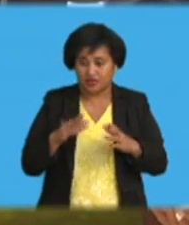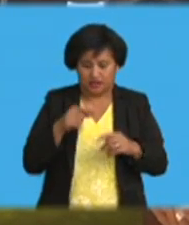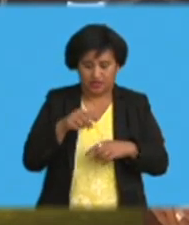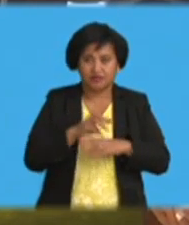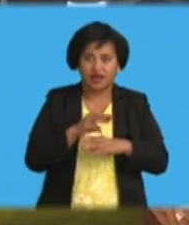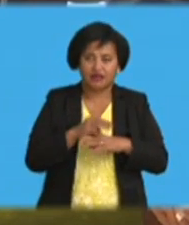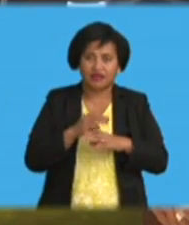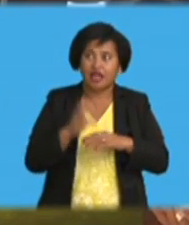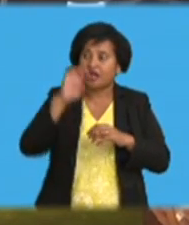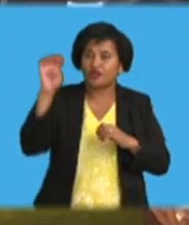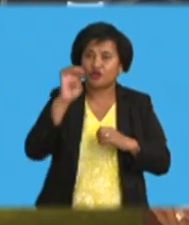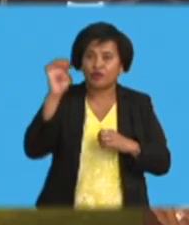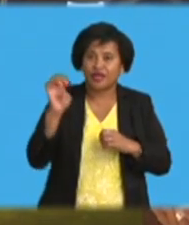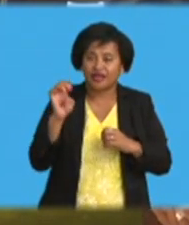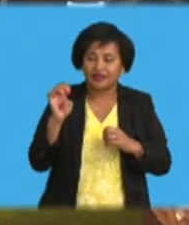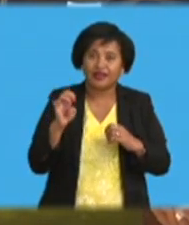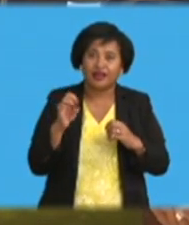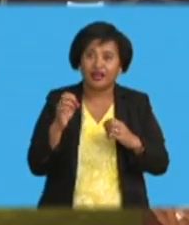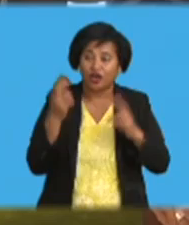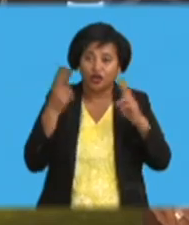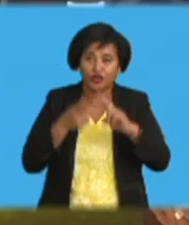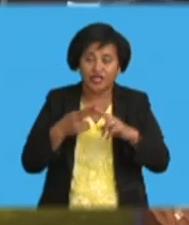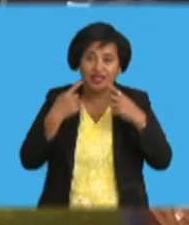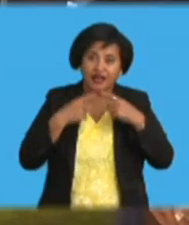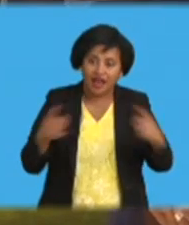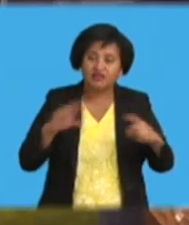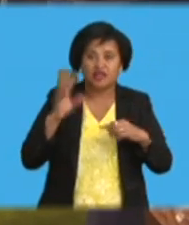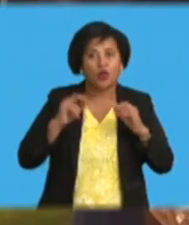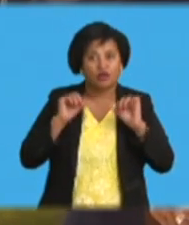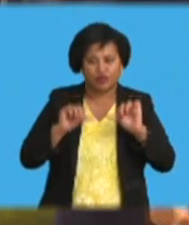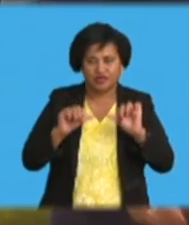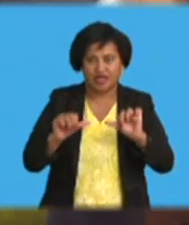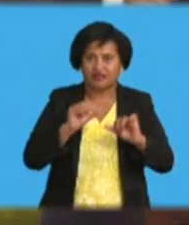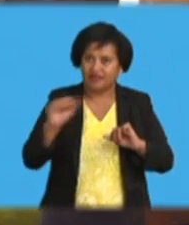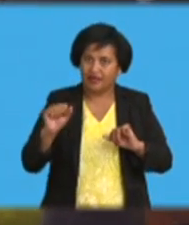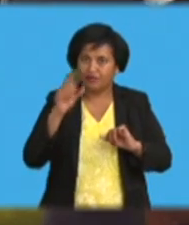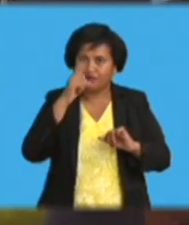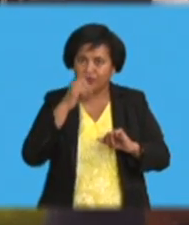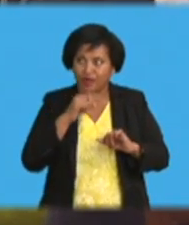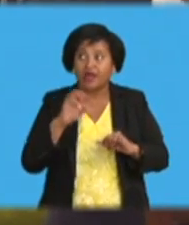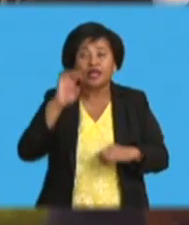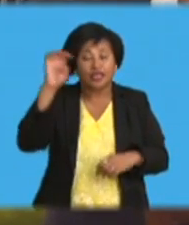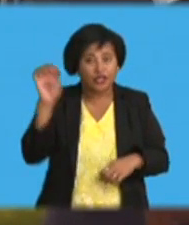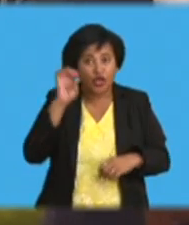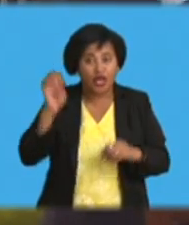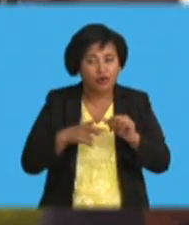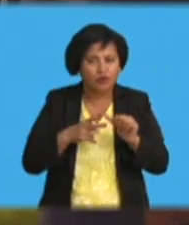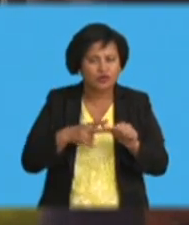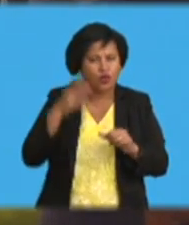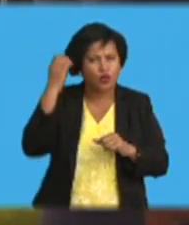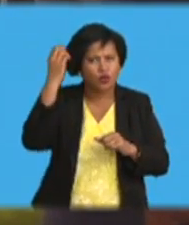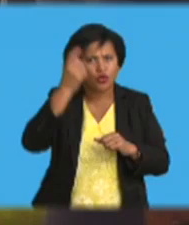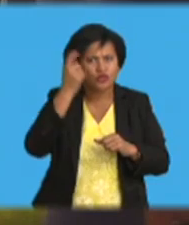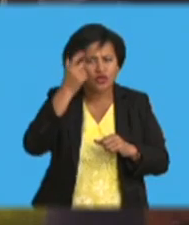steps to protect their member countries from the spread of fake news on social media. And the EU is also concerned that social media